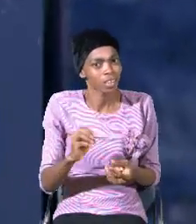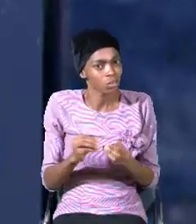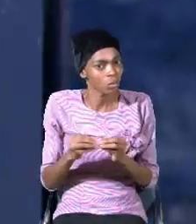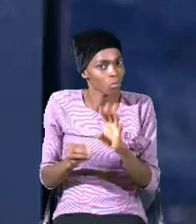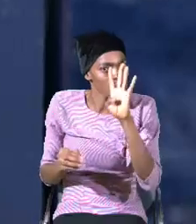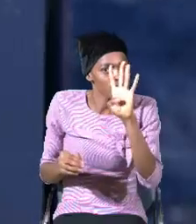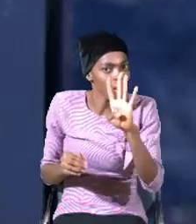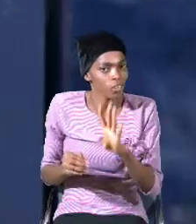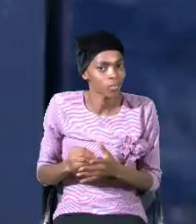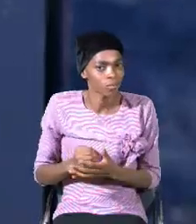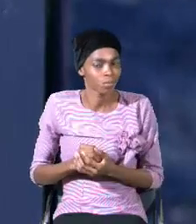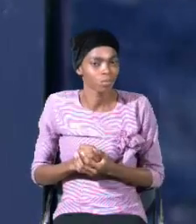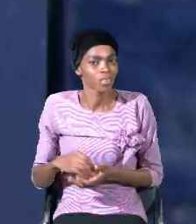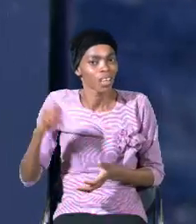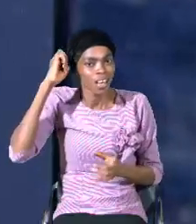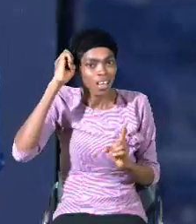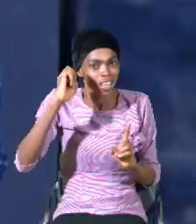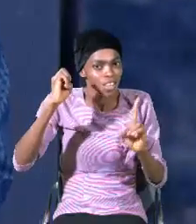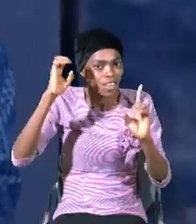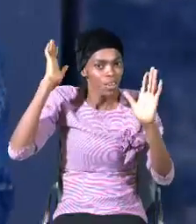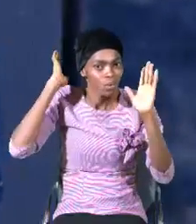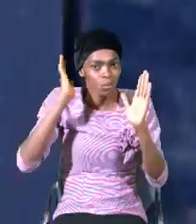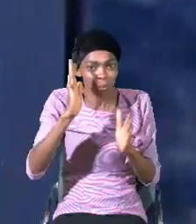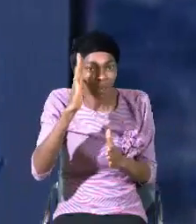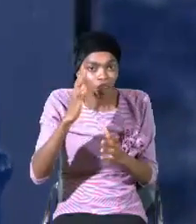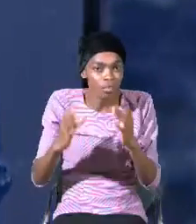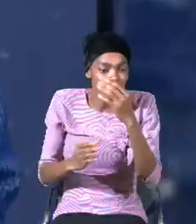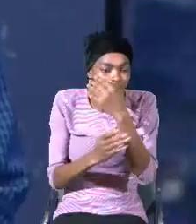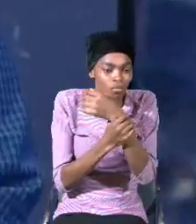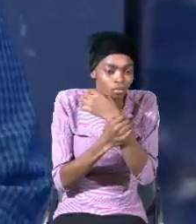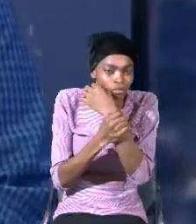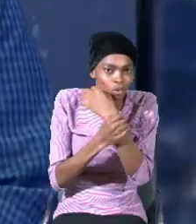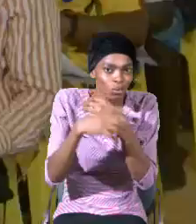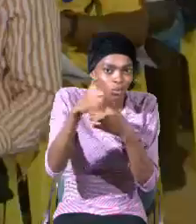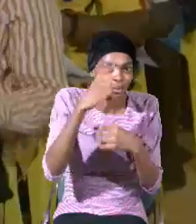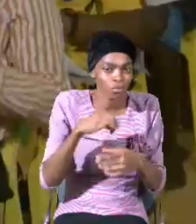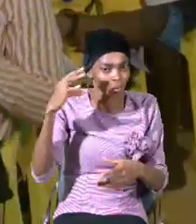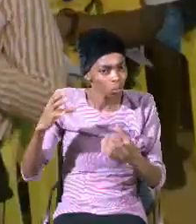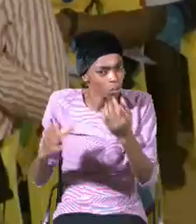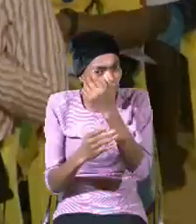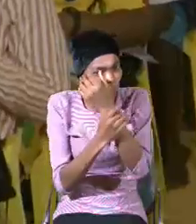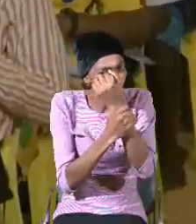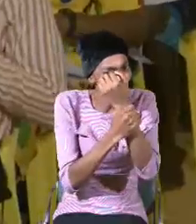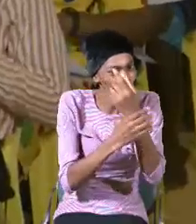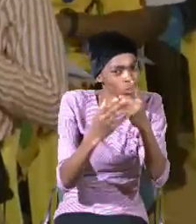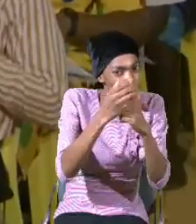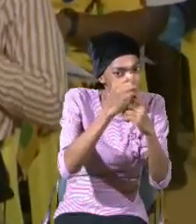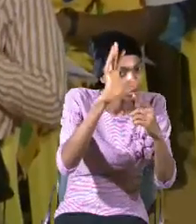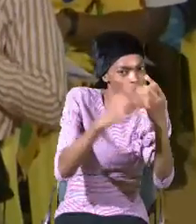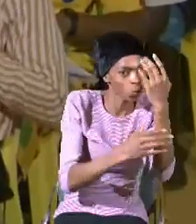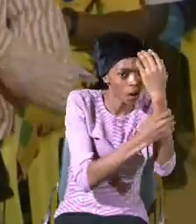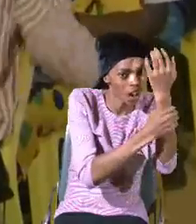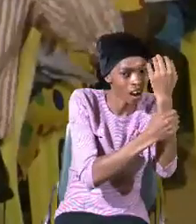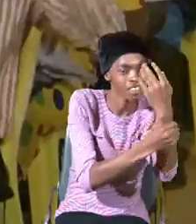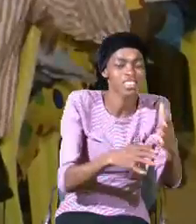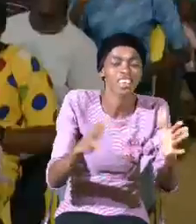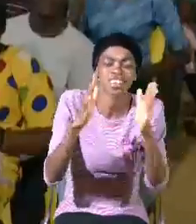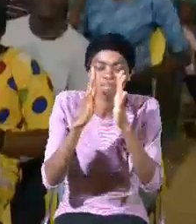he says, he will hold thee. He will hold your hand. I said, he will hold your